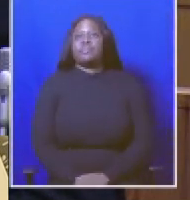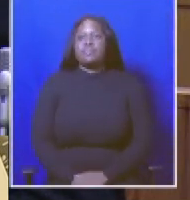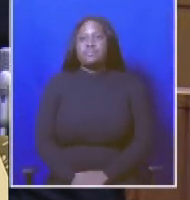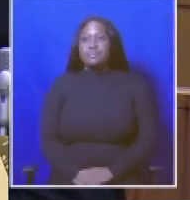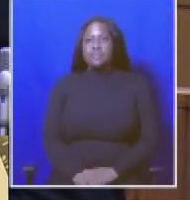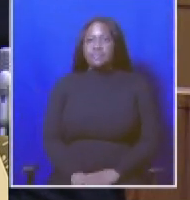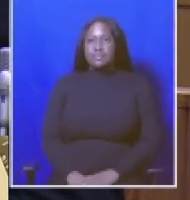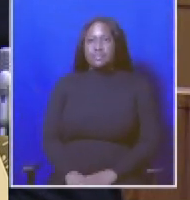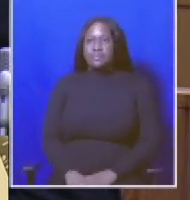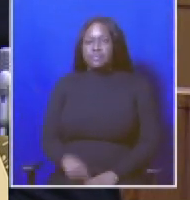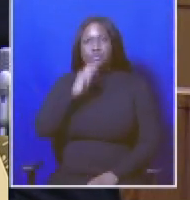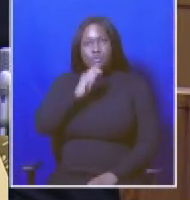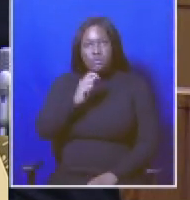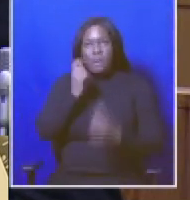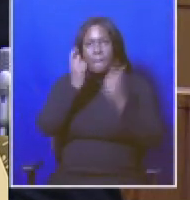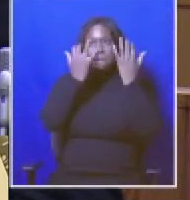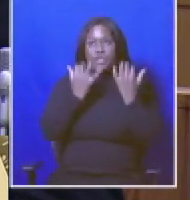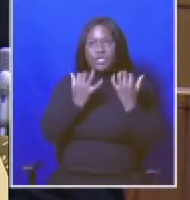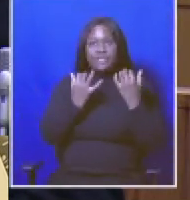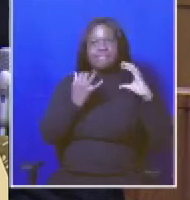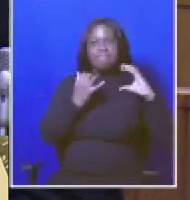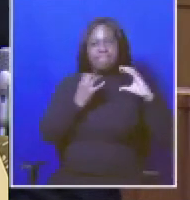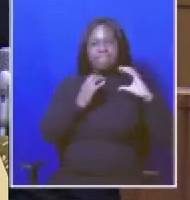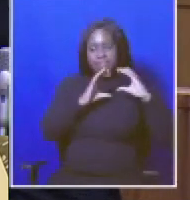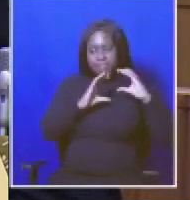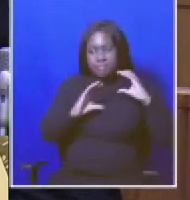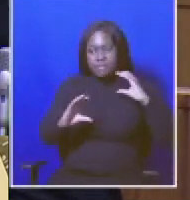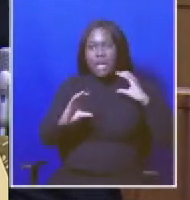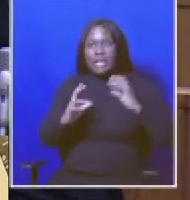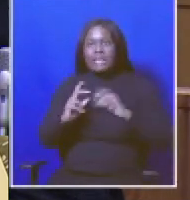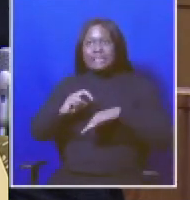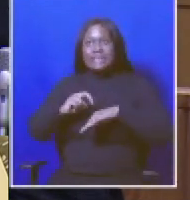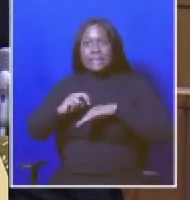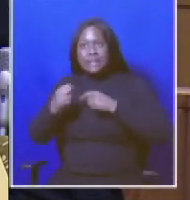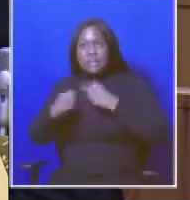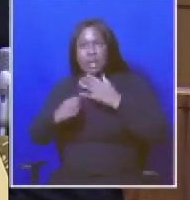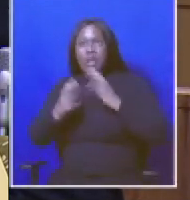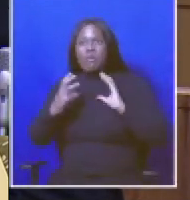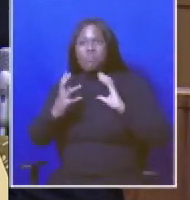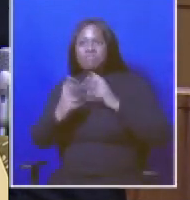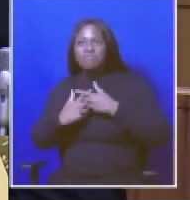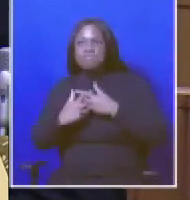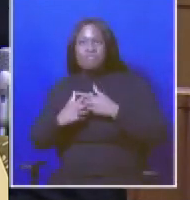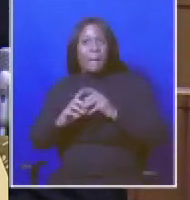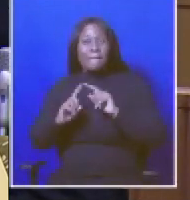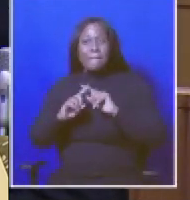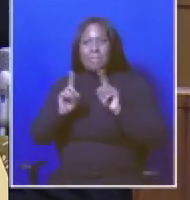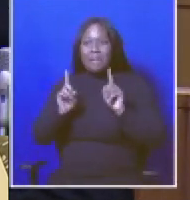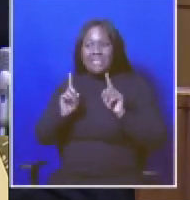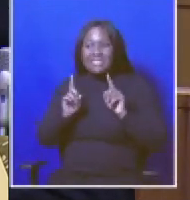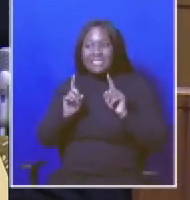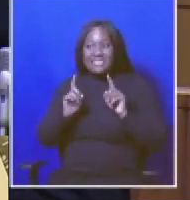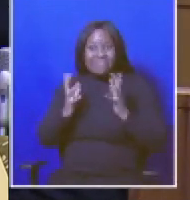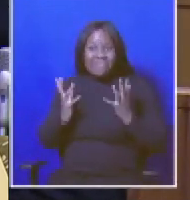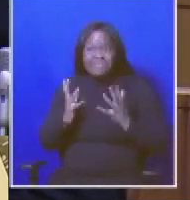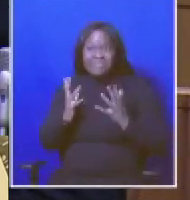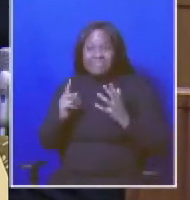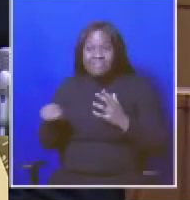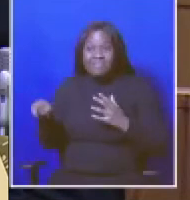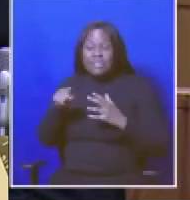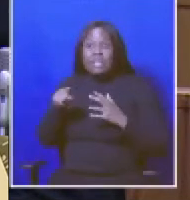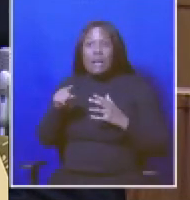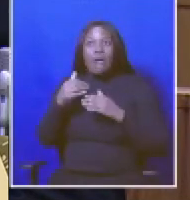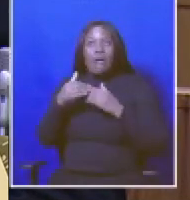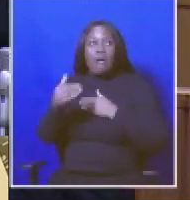the action and progress on the ground. This, of course, may be attributed to activities of theft,